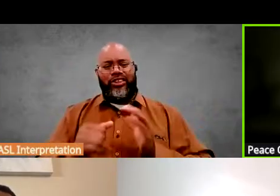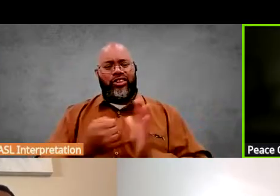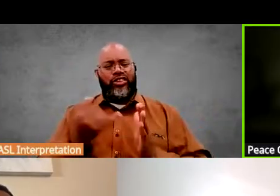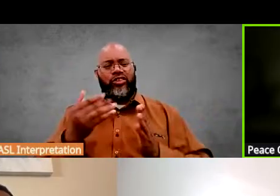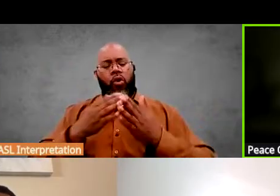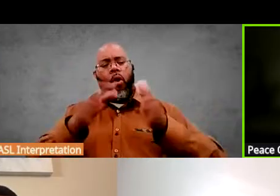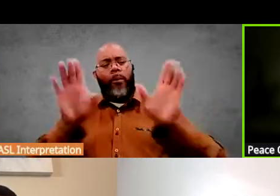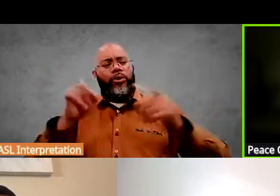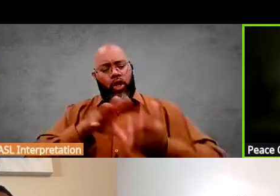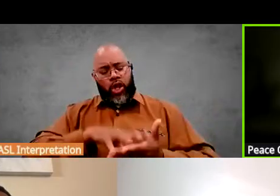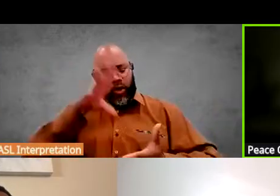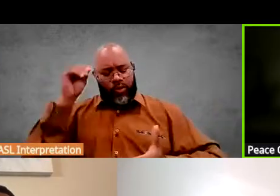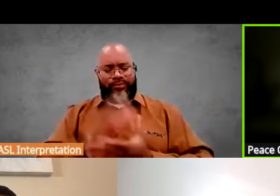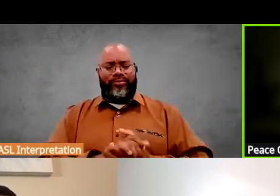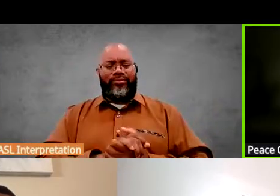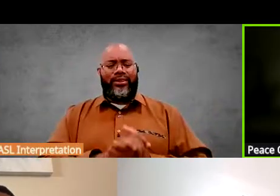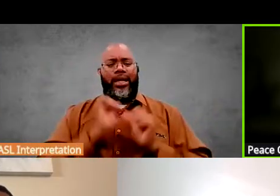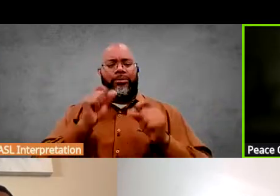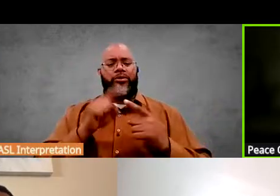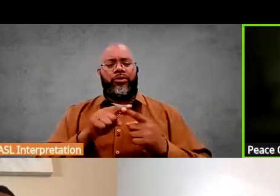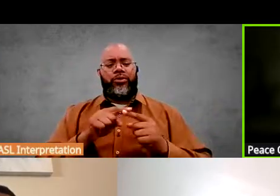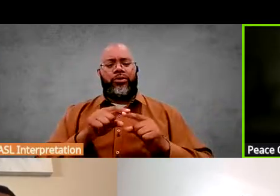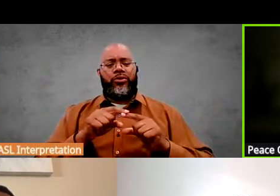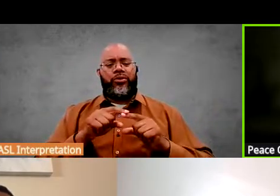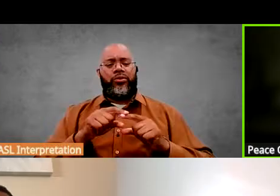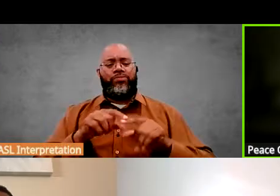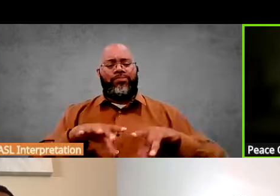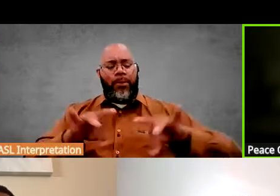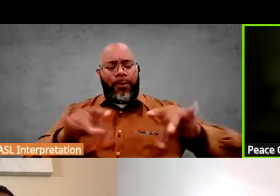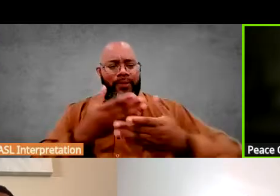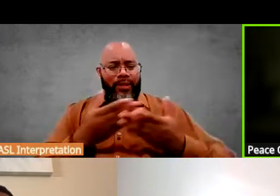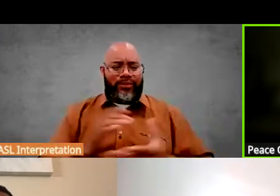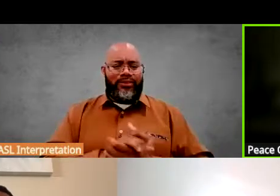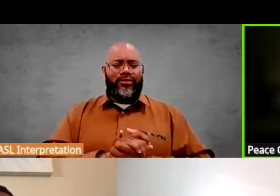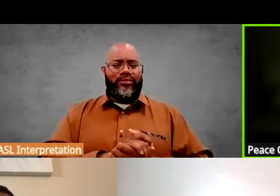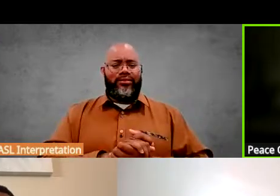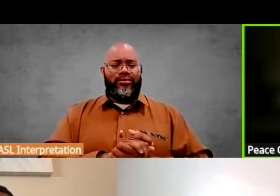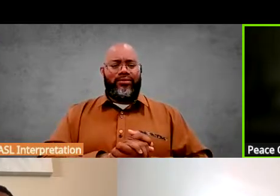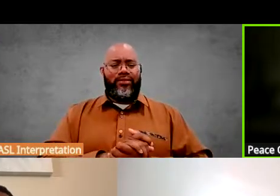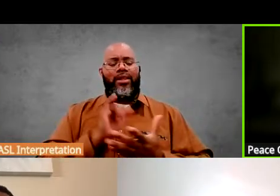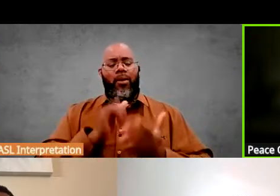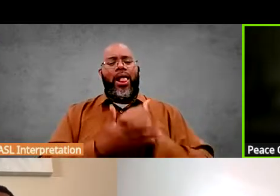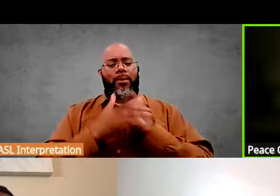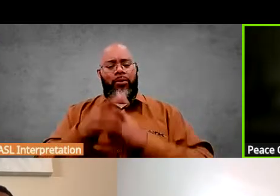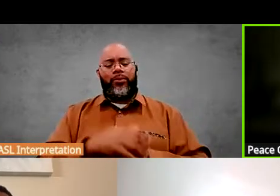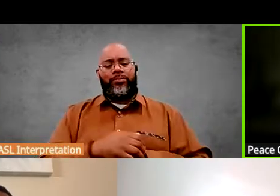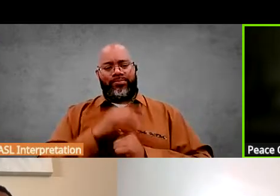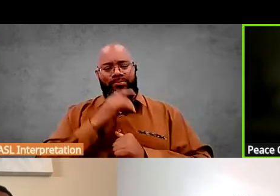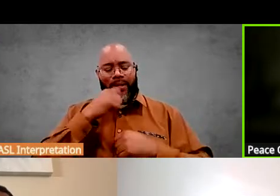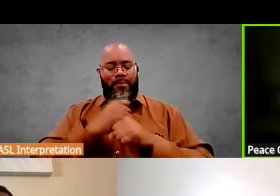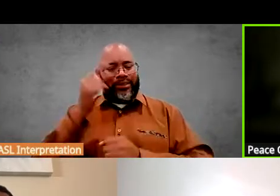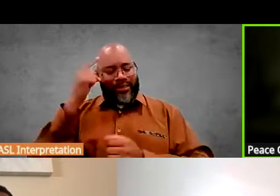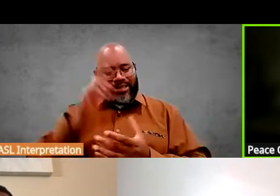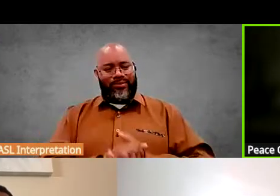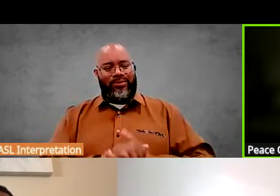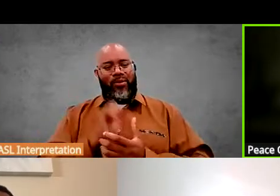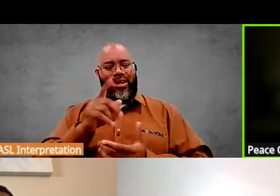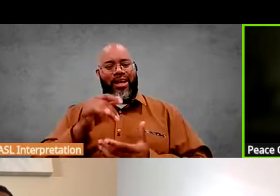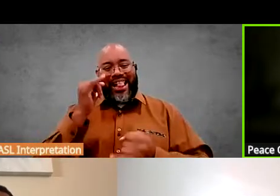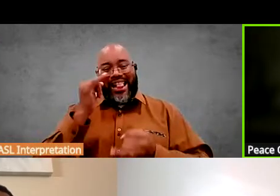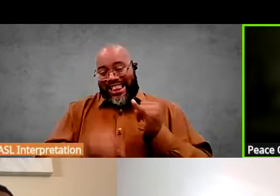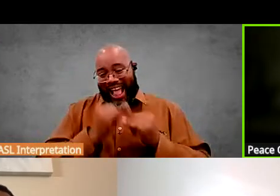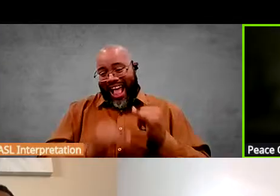to learning and being able to acquire things that will help you. So that makes sense. All right, this is the